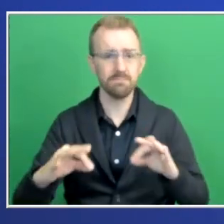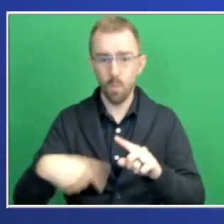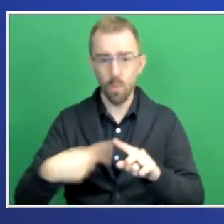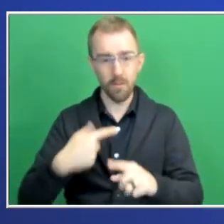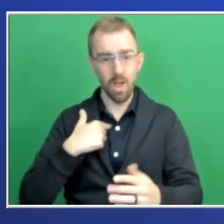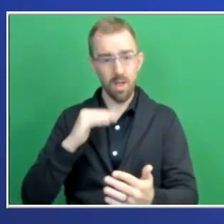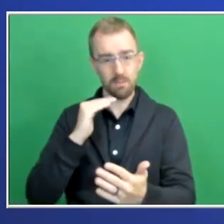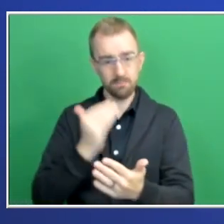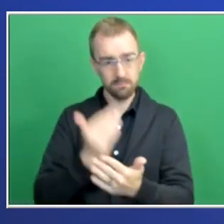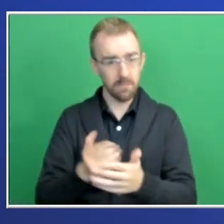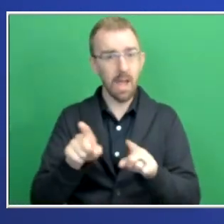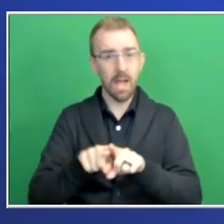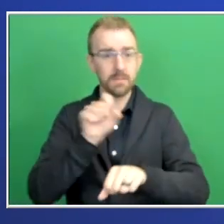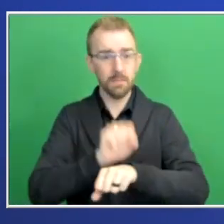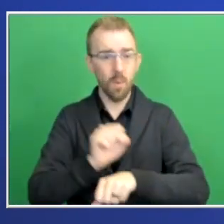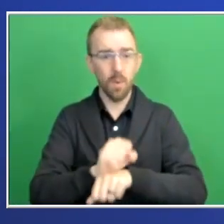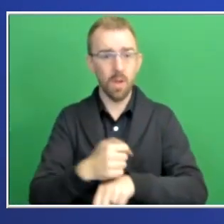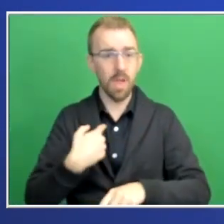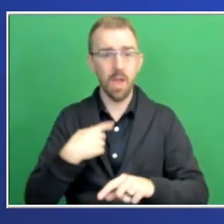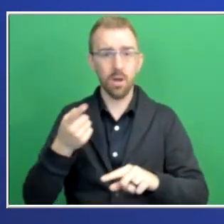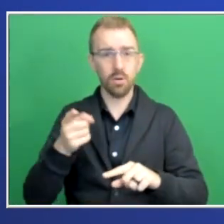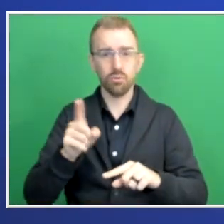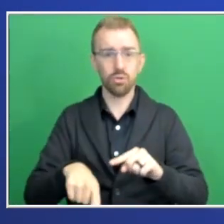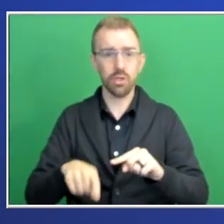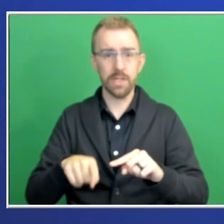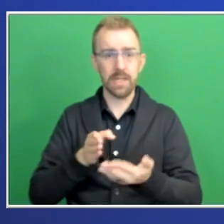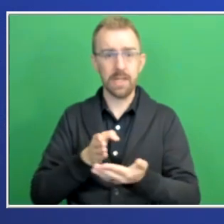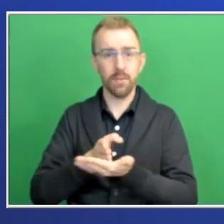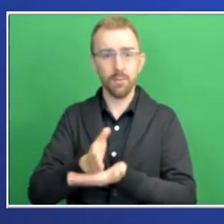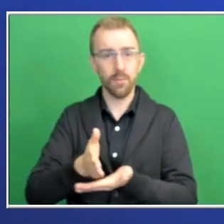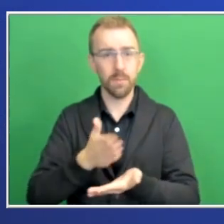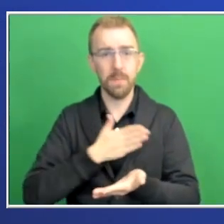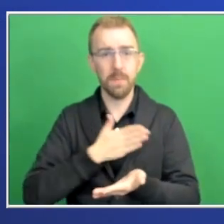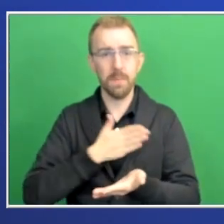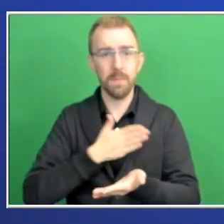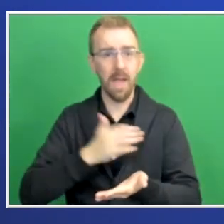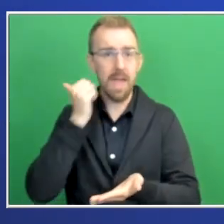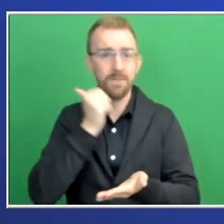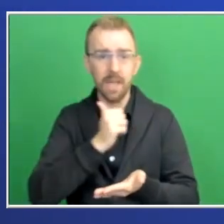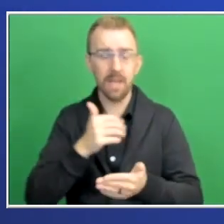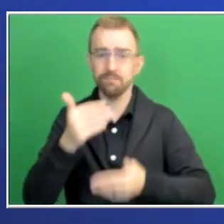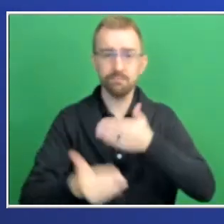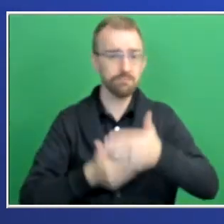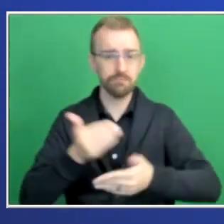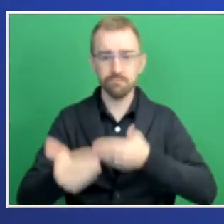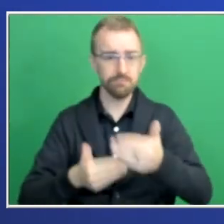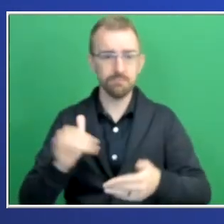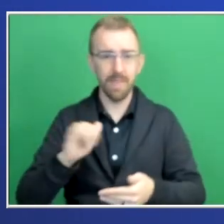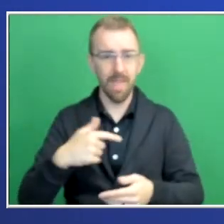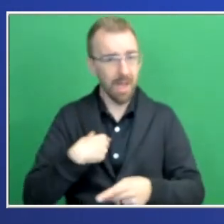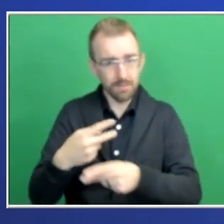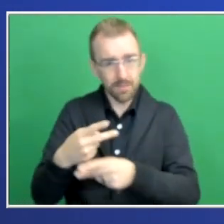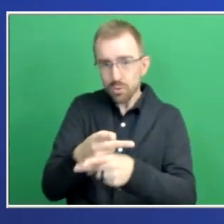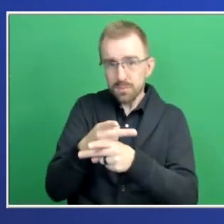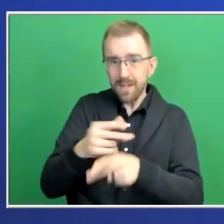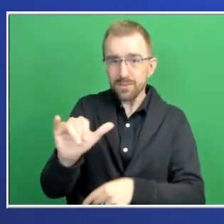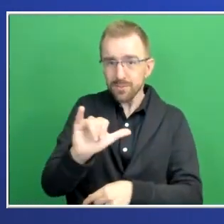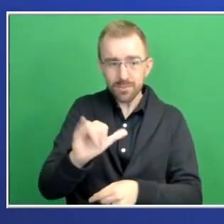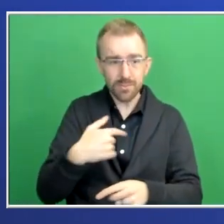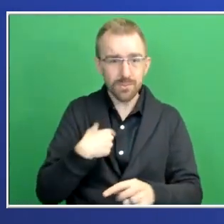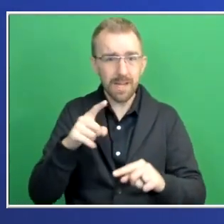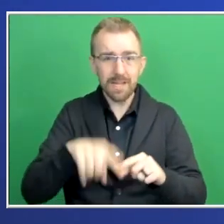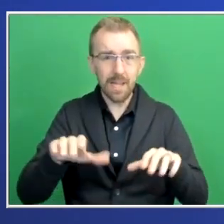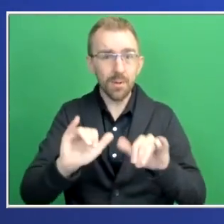an employee, I couldn't barely get through my day-to-day operation. Like I'm a supervisor, so I have to go on